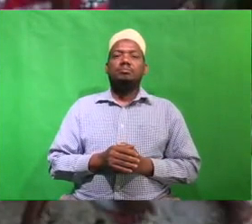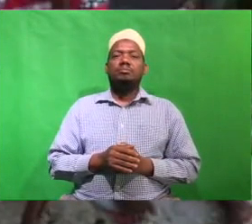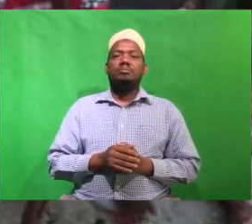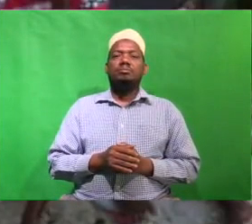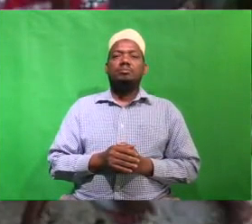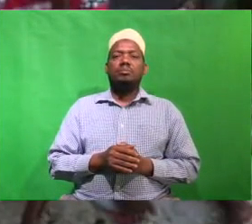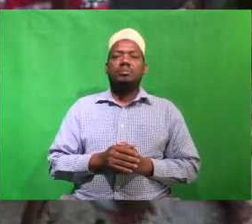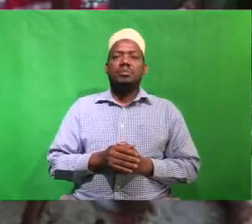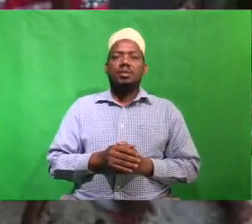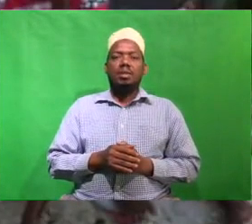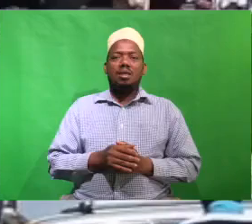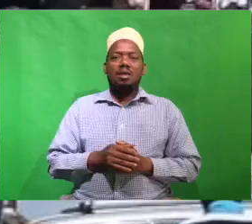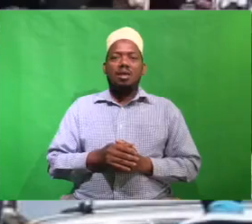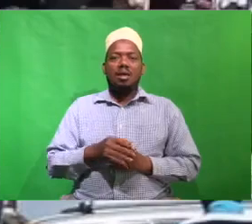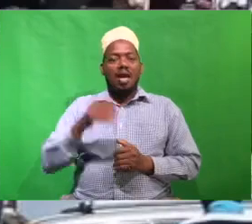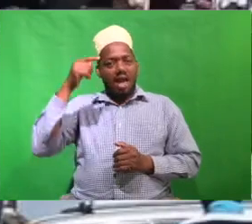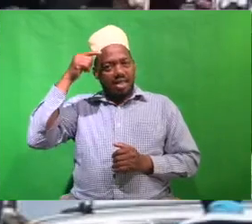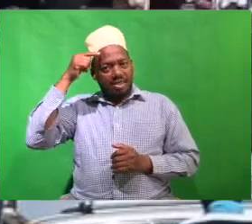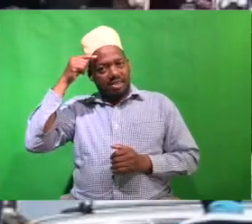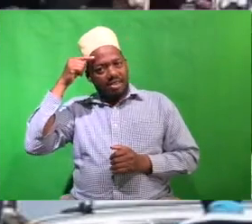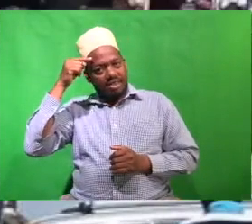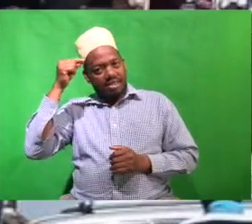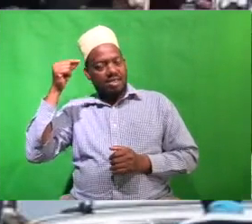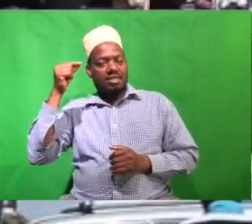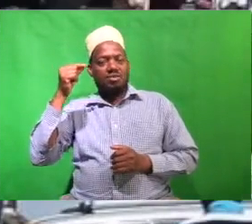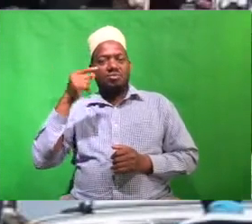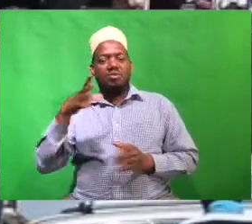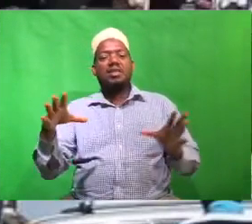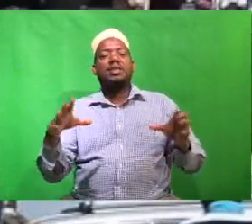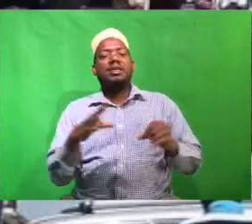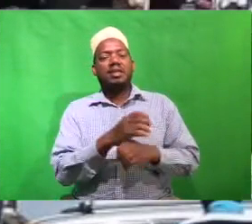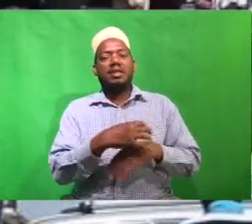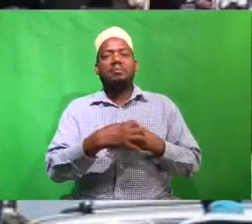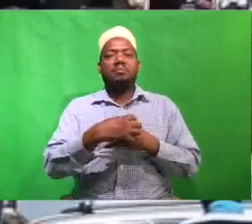students. I think you can get something from that picture.